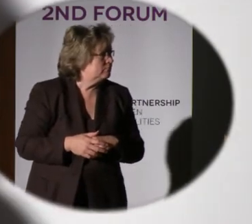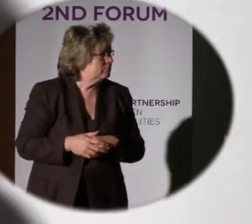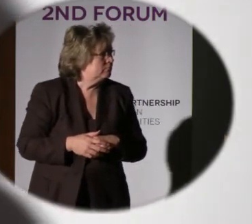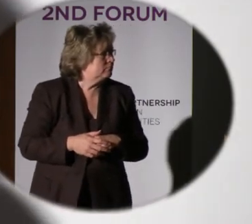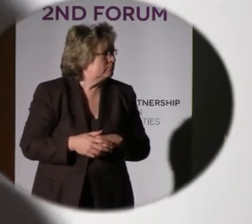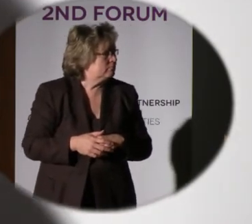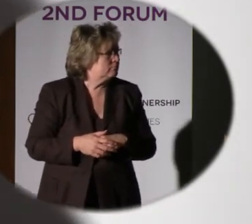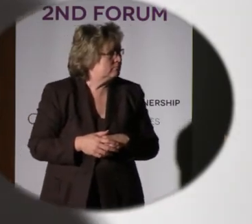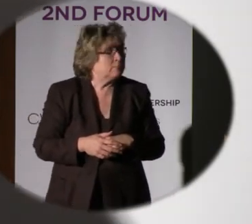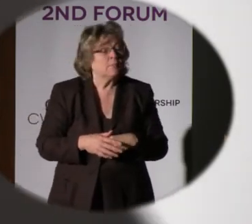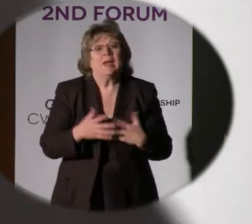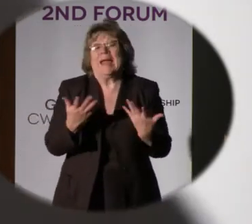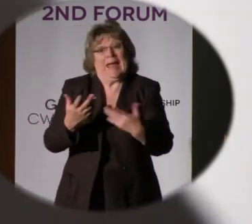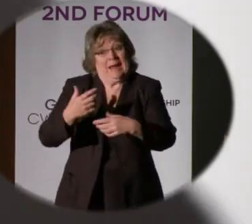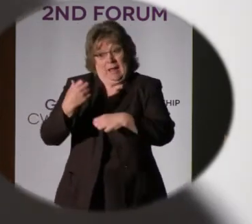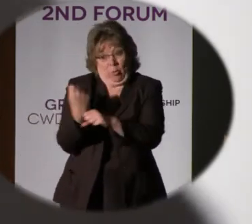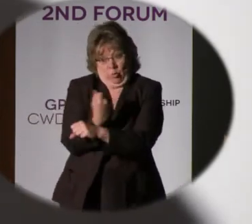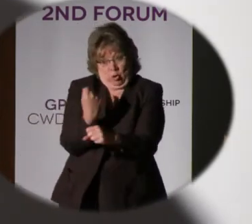from all across the country.